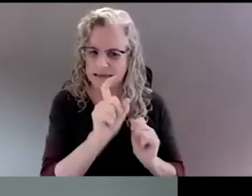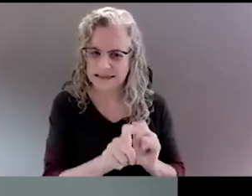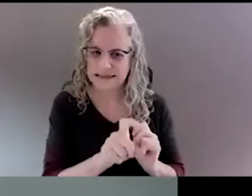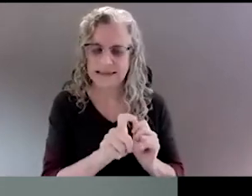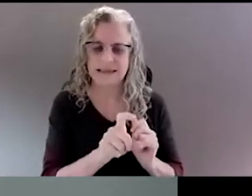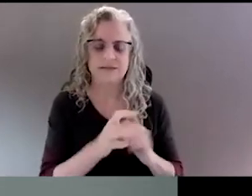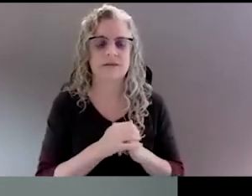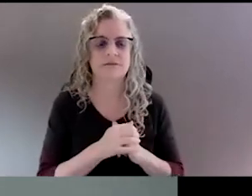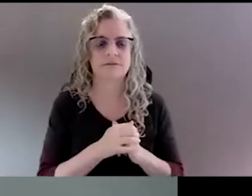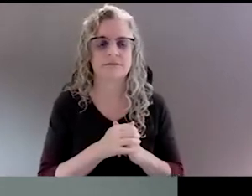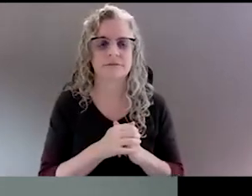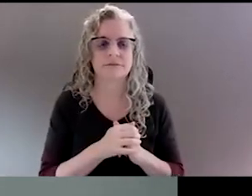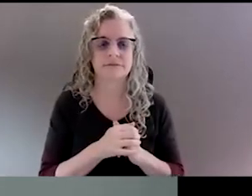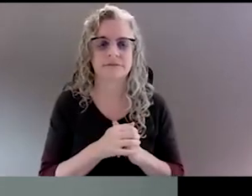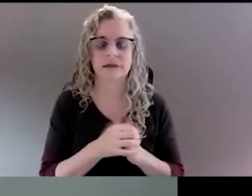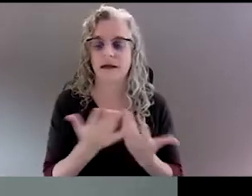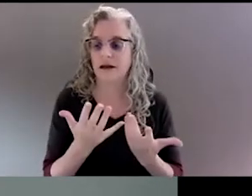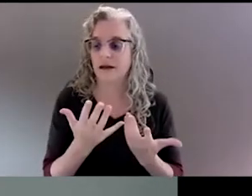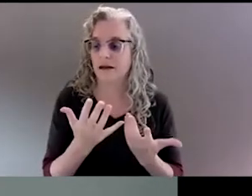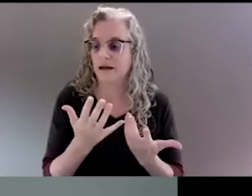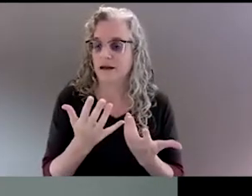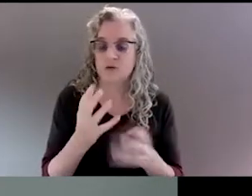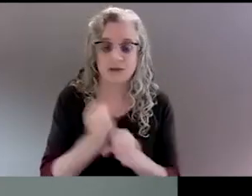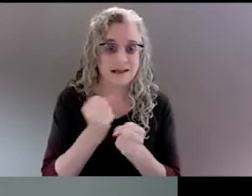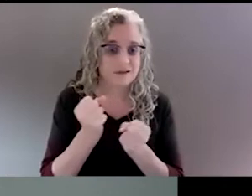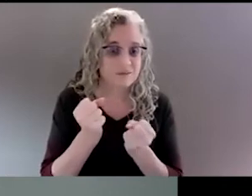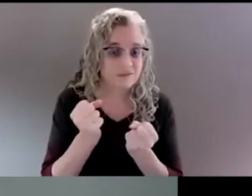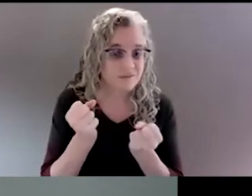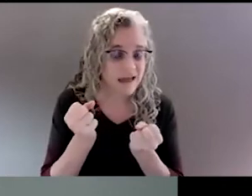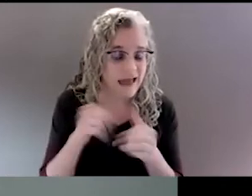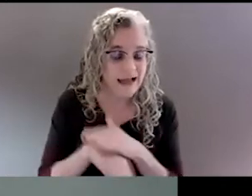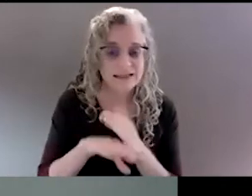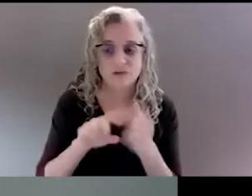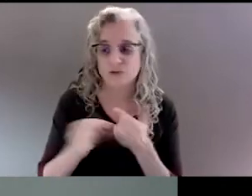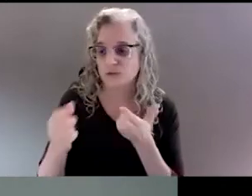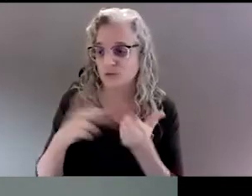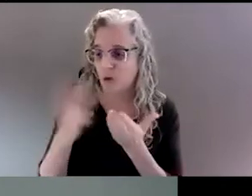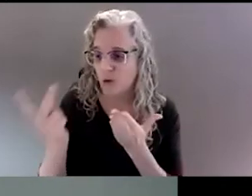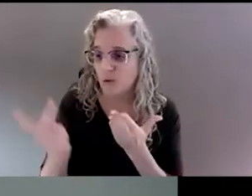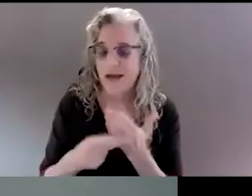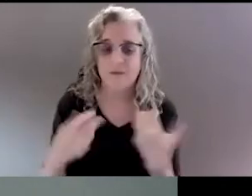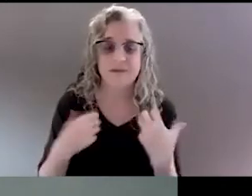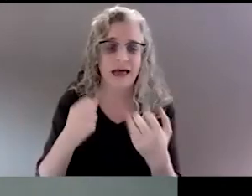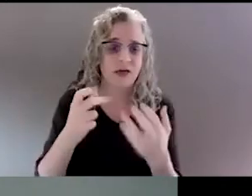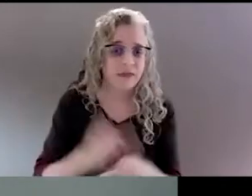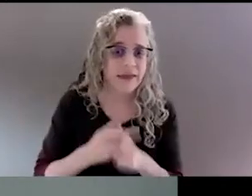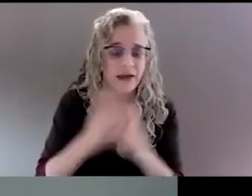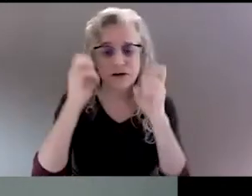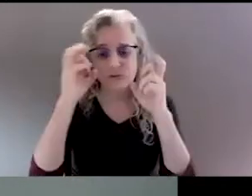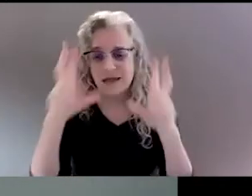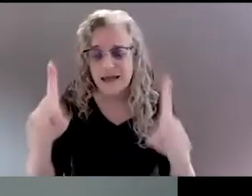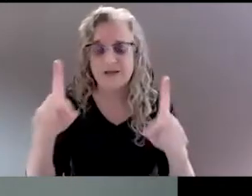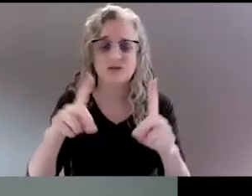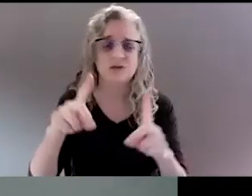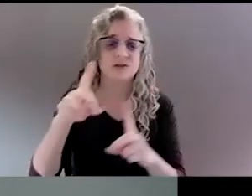and healthcare and education and social activities across the life course.